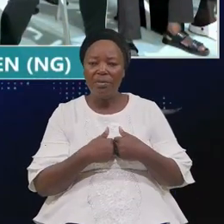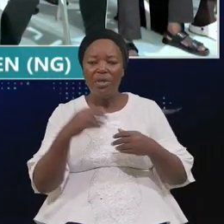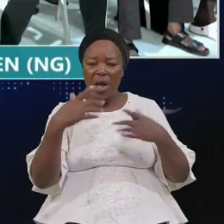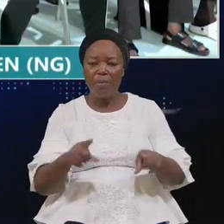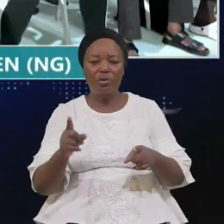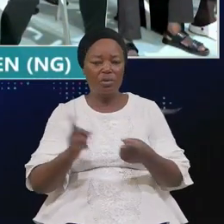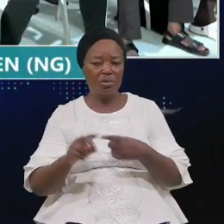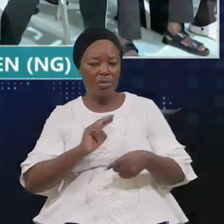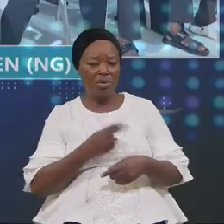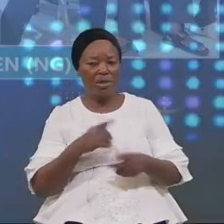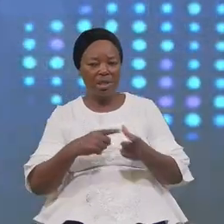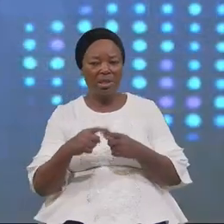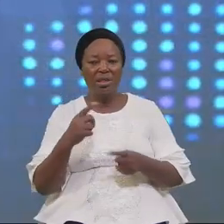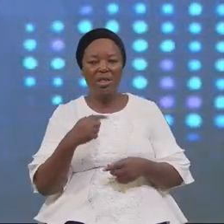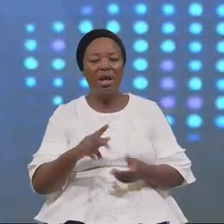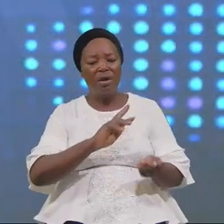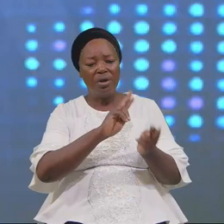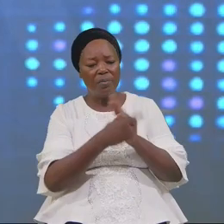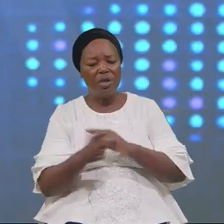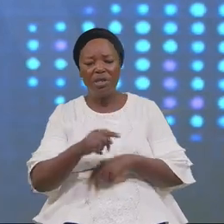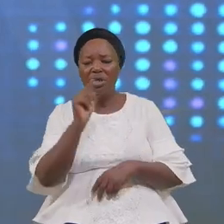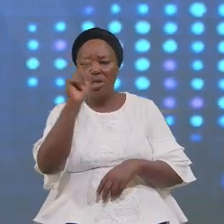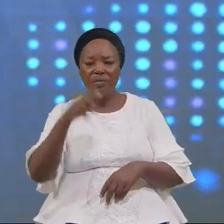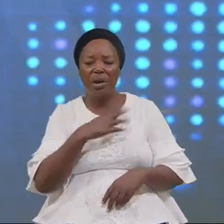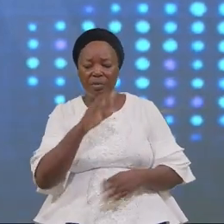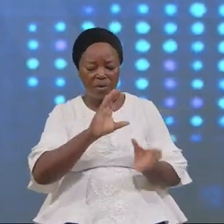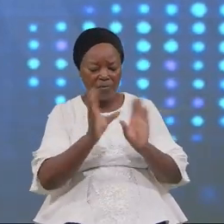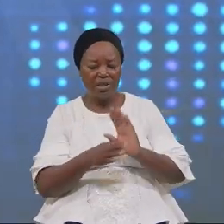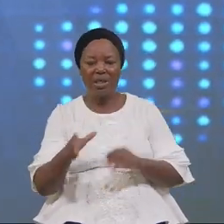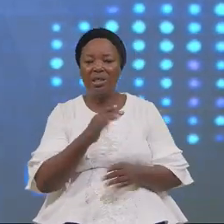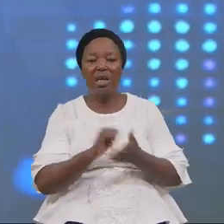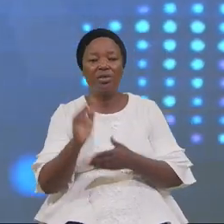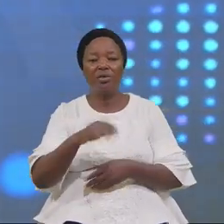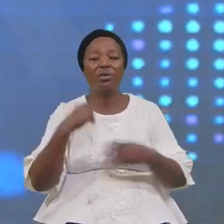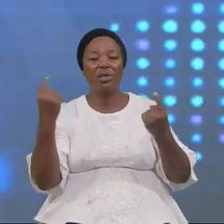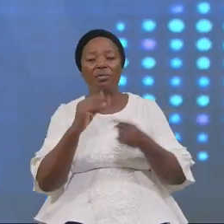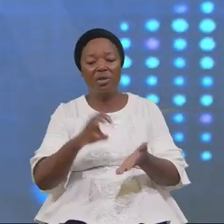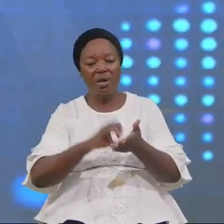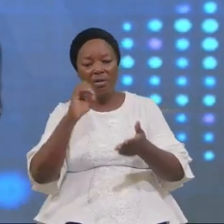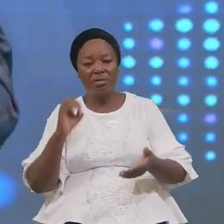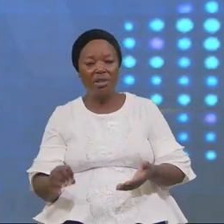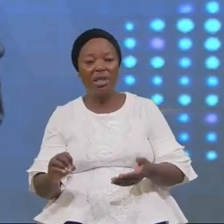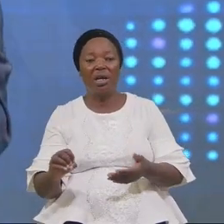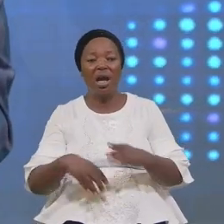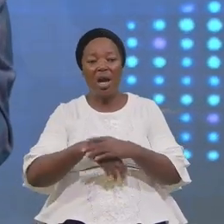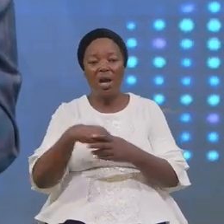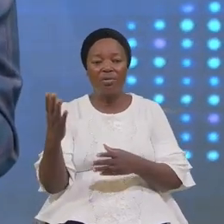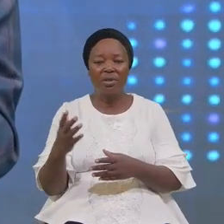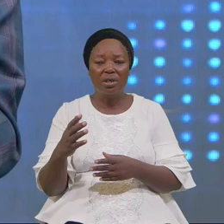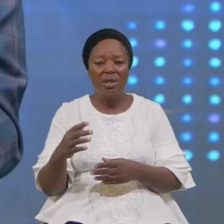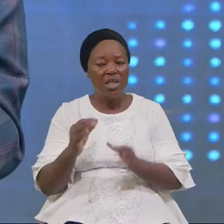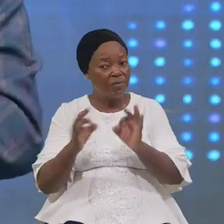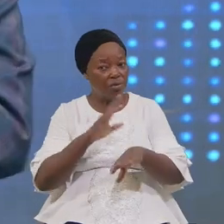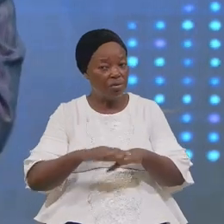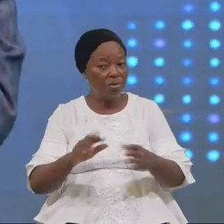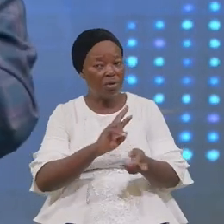repent ye therefore and be converted, that your sins may be blotted out. If we don't